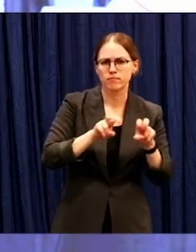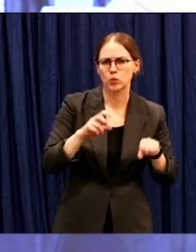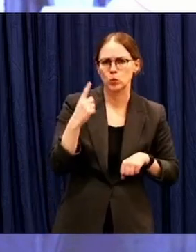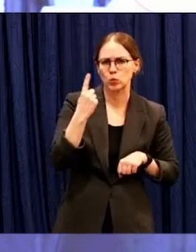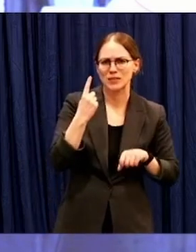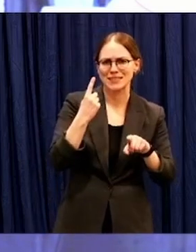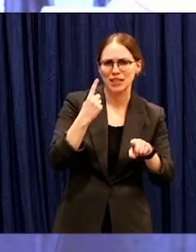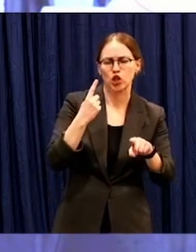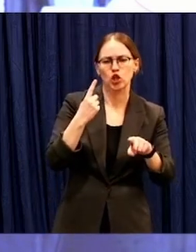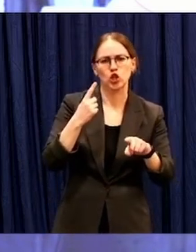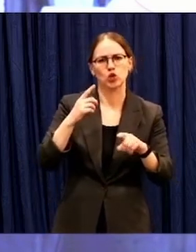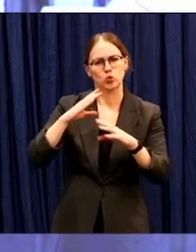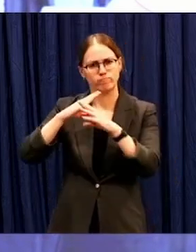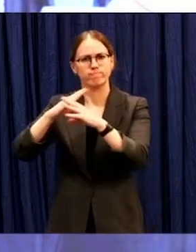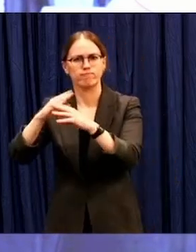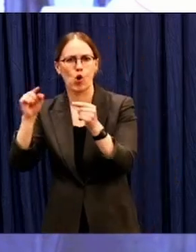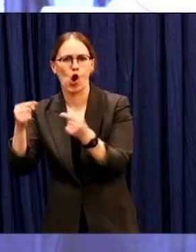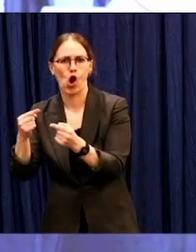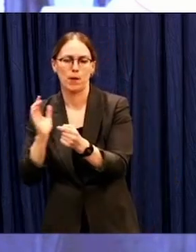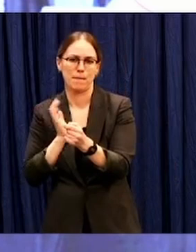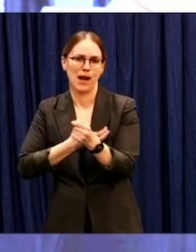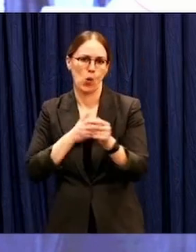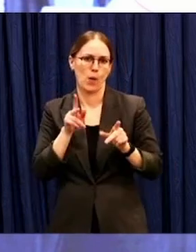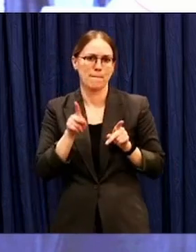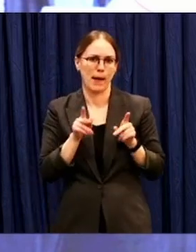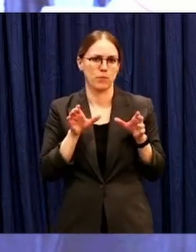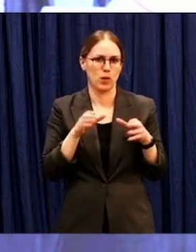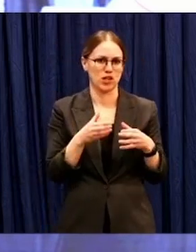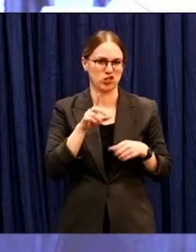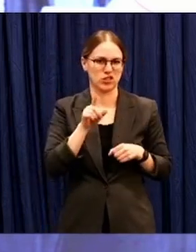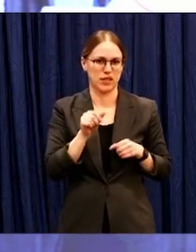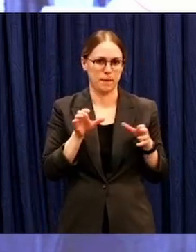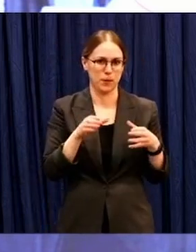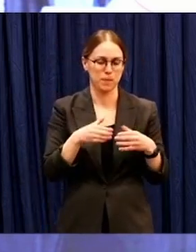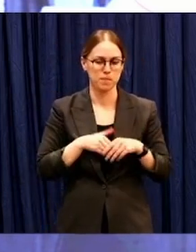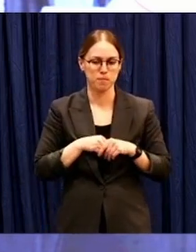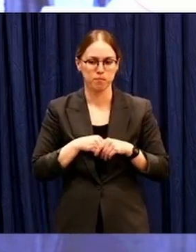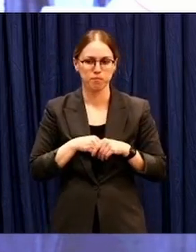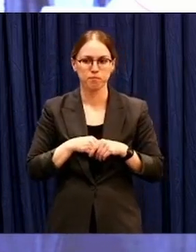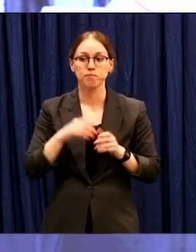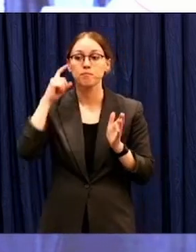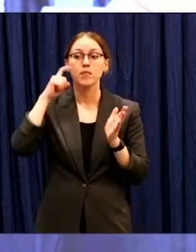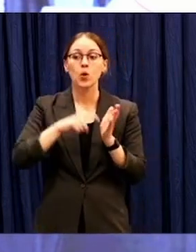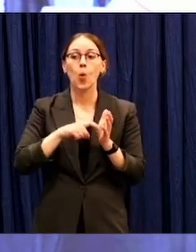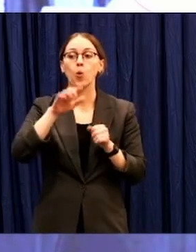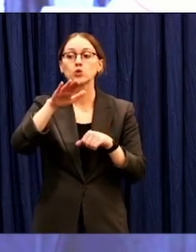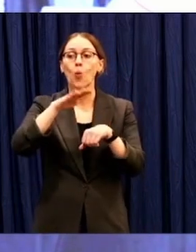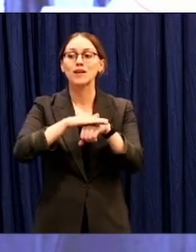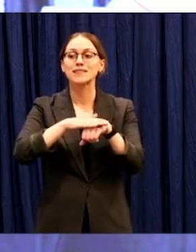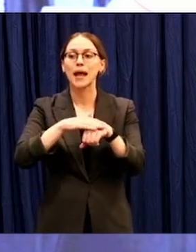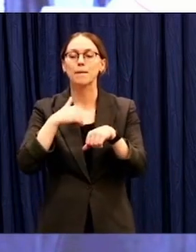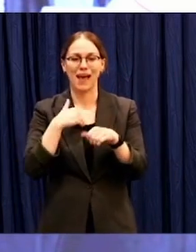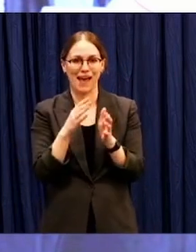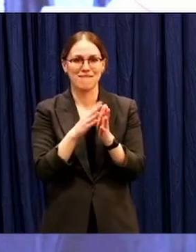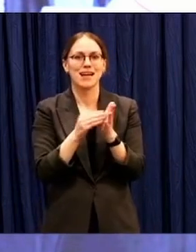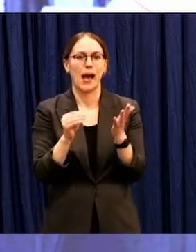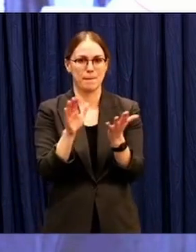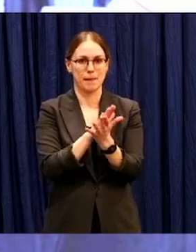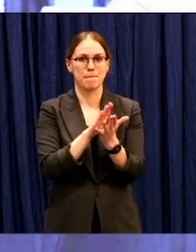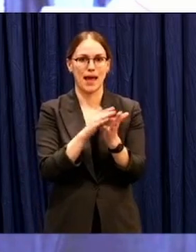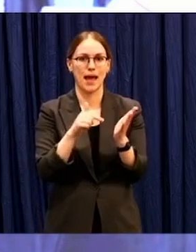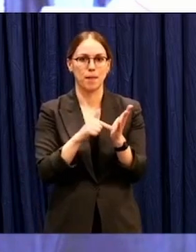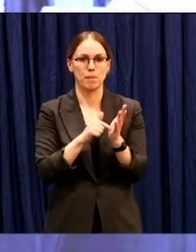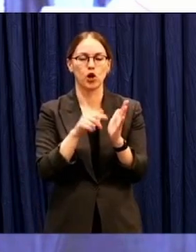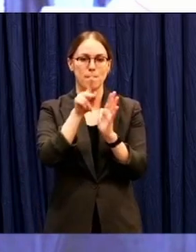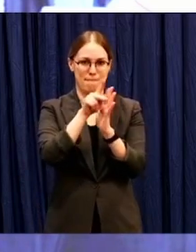prevent harm to our populations. You will find on the tables you're seated at a few copies of our policy guidelines, and